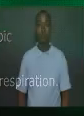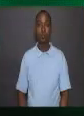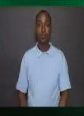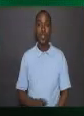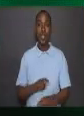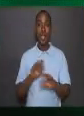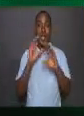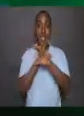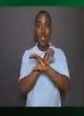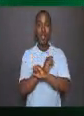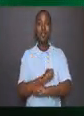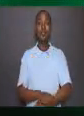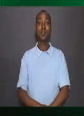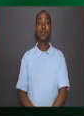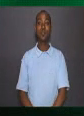Time's up.